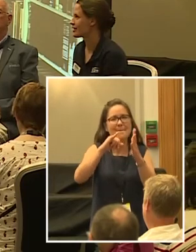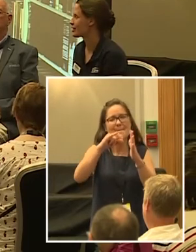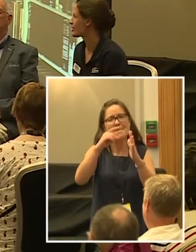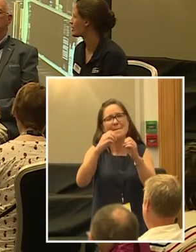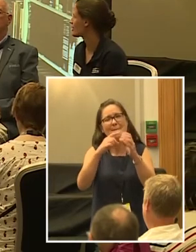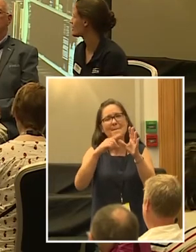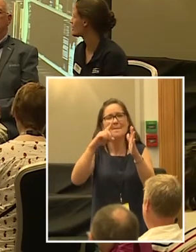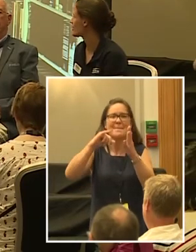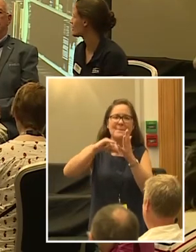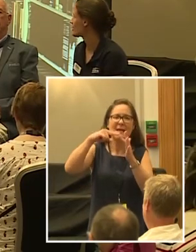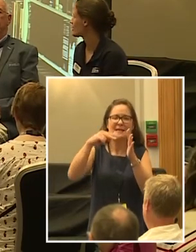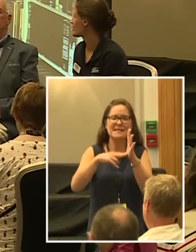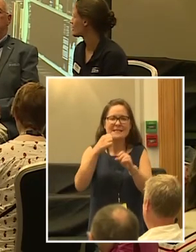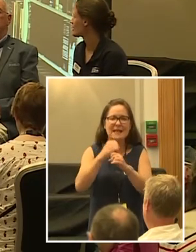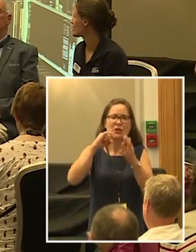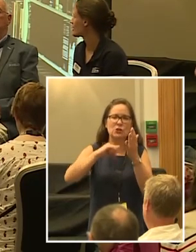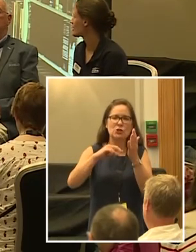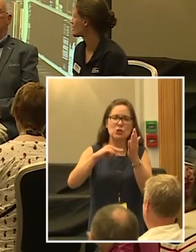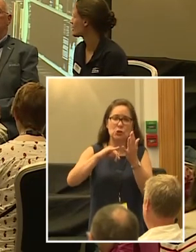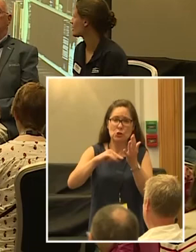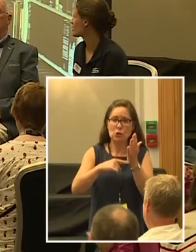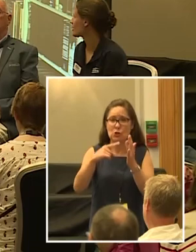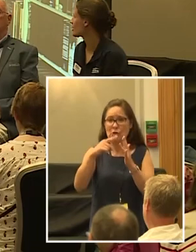about 3 years ago. So I really am,